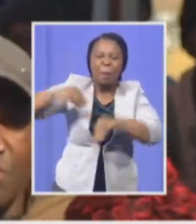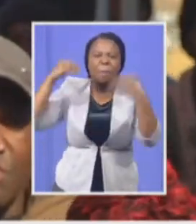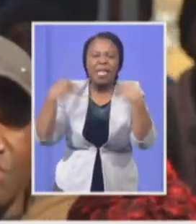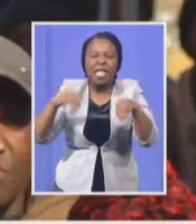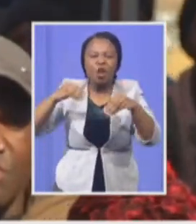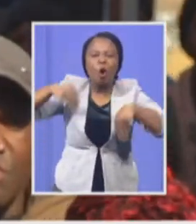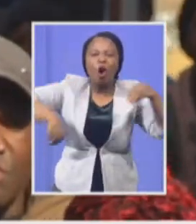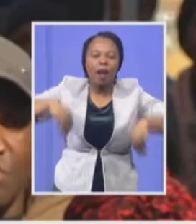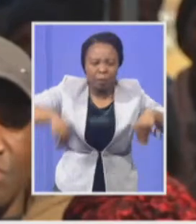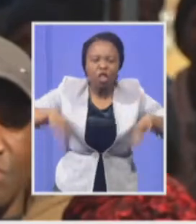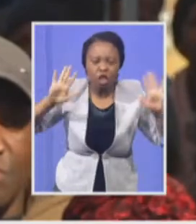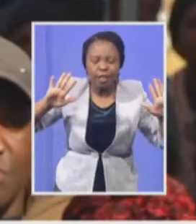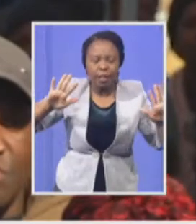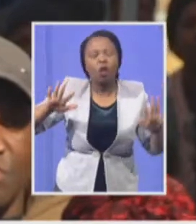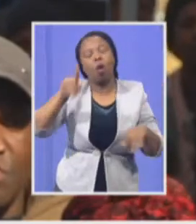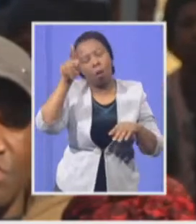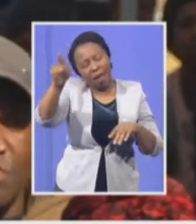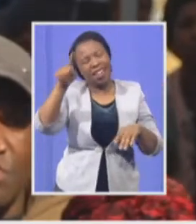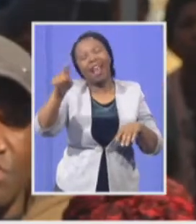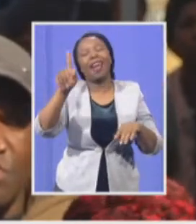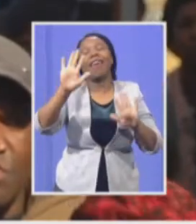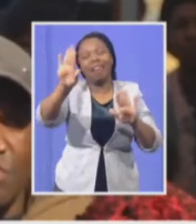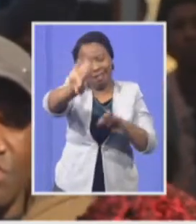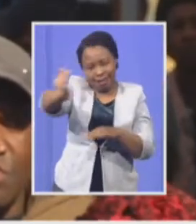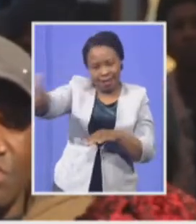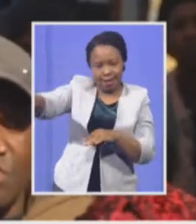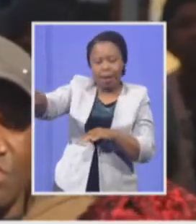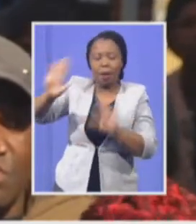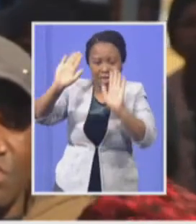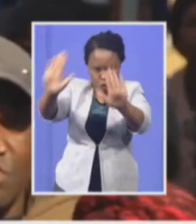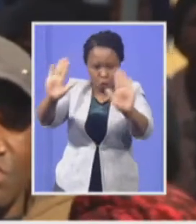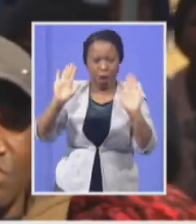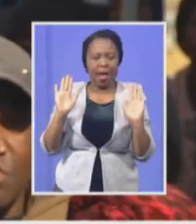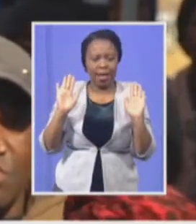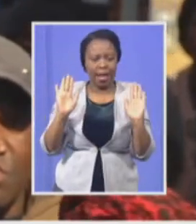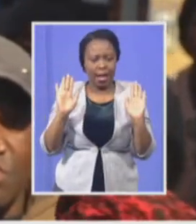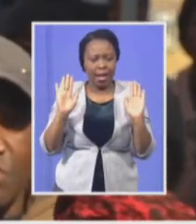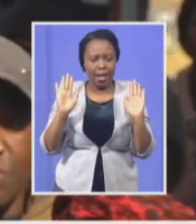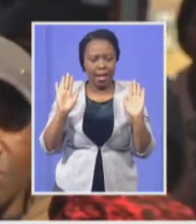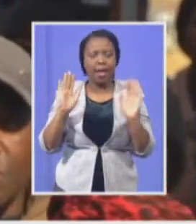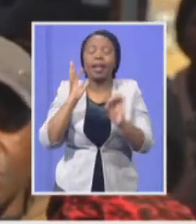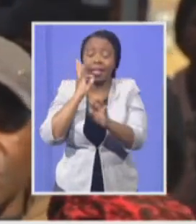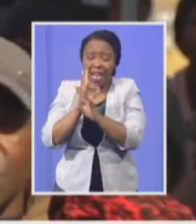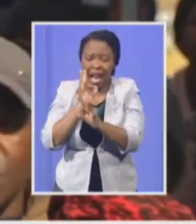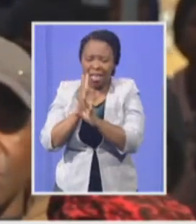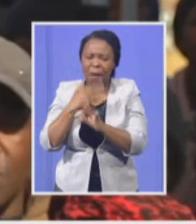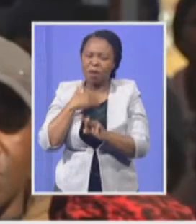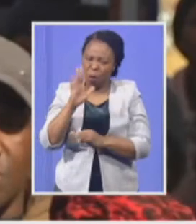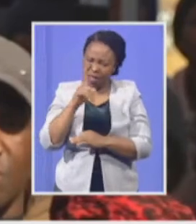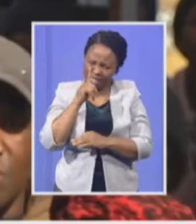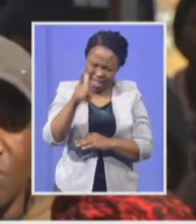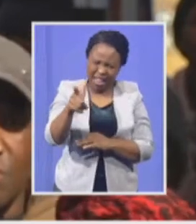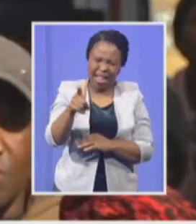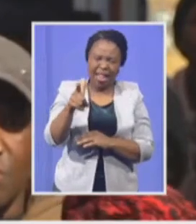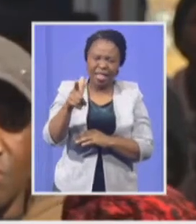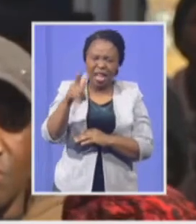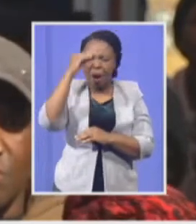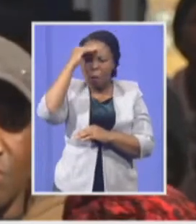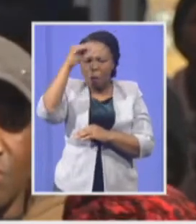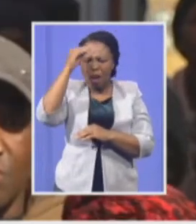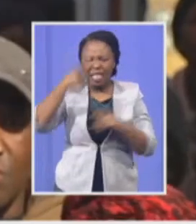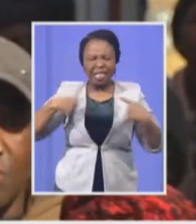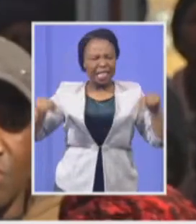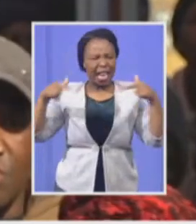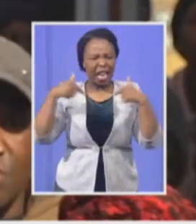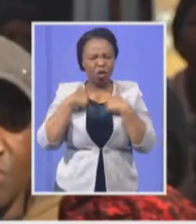ha ba tloele ntate Cele ha ba tloele la di tshwaikana ko mo ntate Cele ke tlo o jwetsa sepodisa sa borona hona le